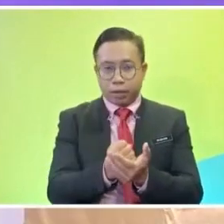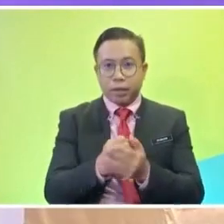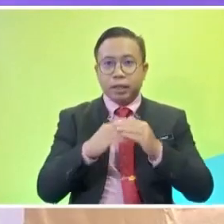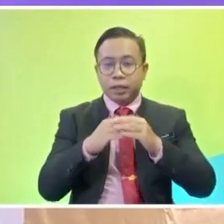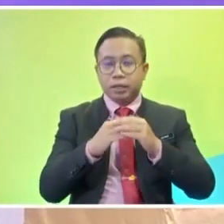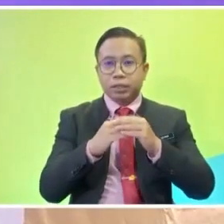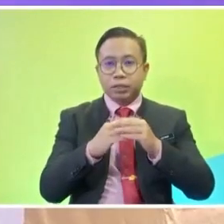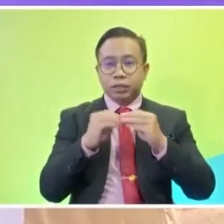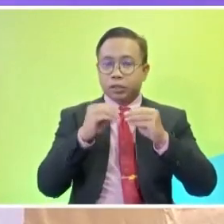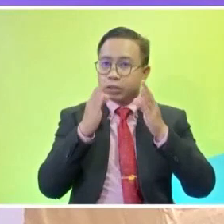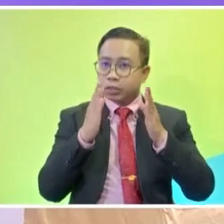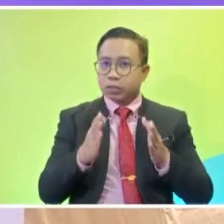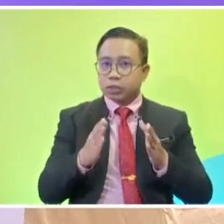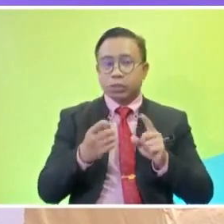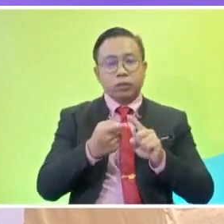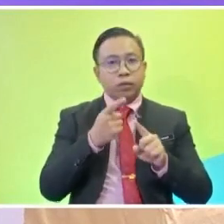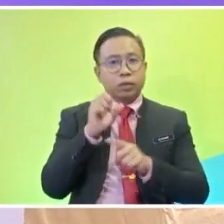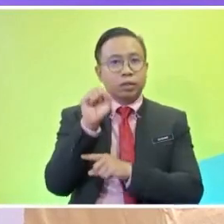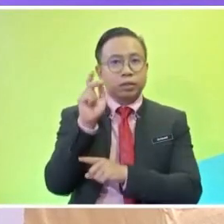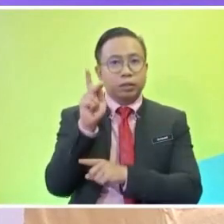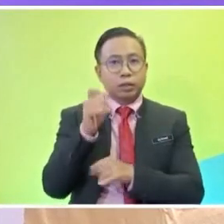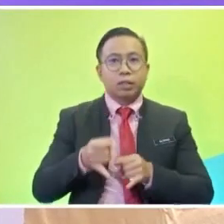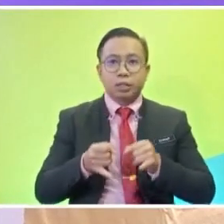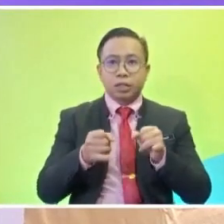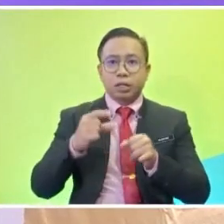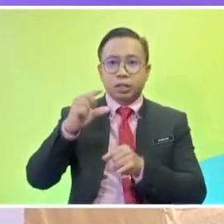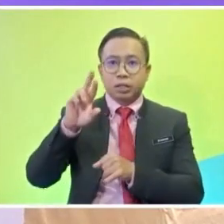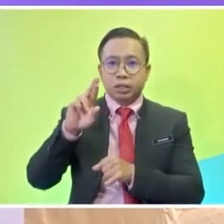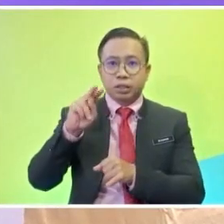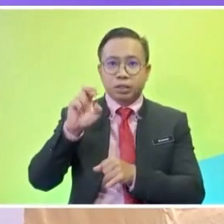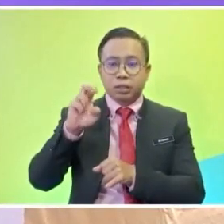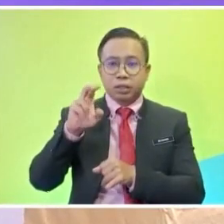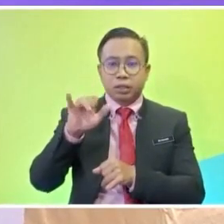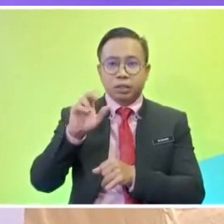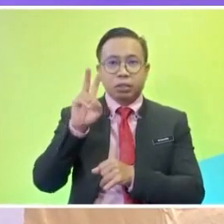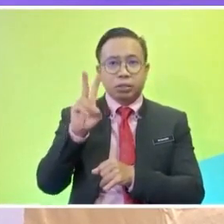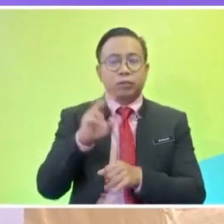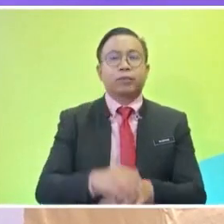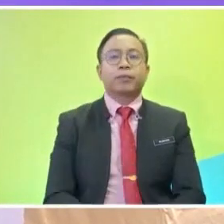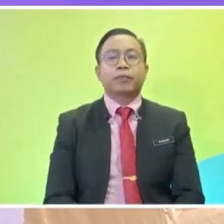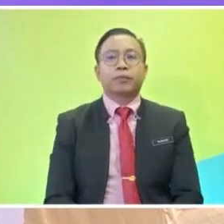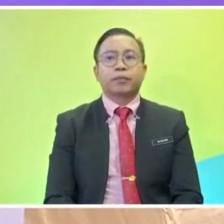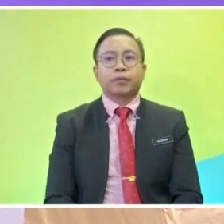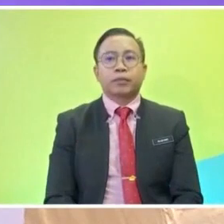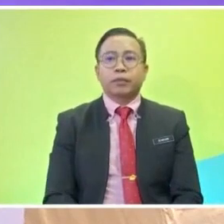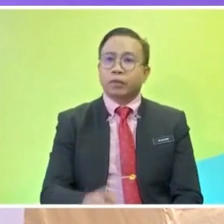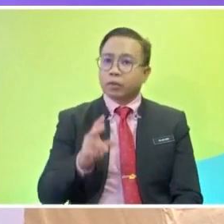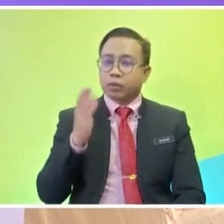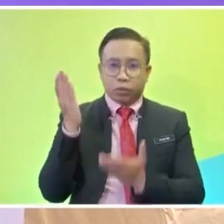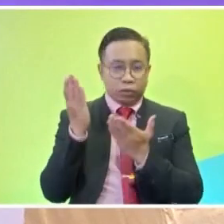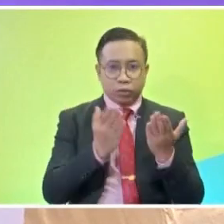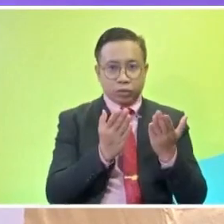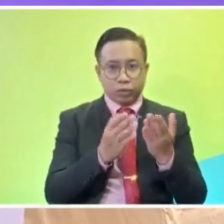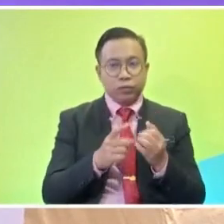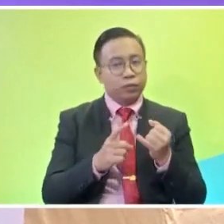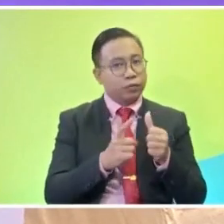from SK Jalan Gurney 2. And with me, I have four pupils and two of them are from my school actually. Okay. So I'm going to introduce them